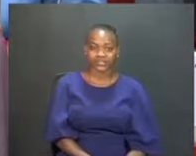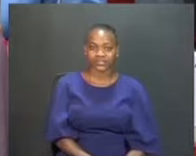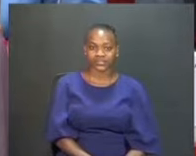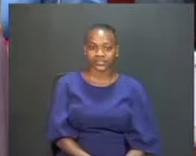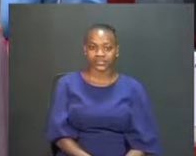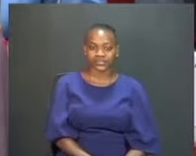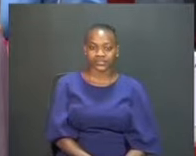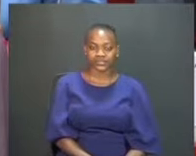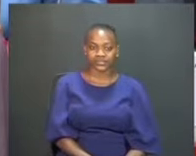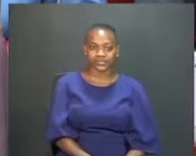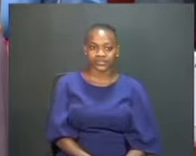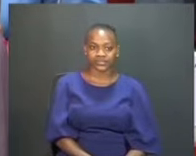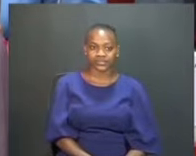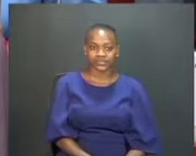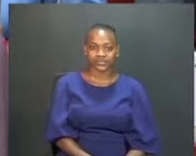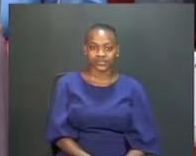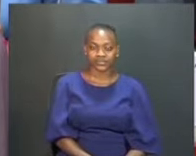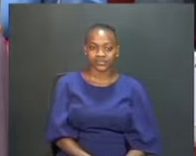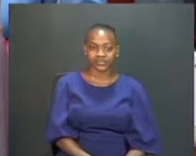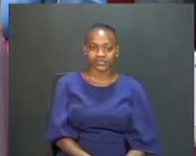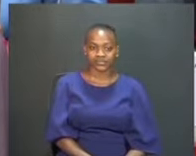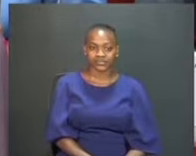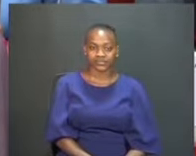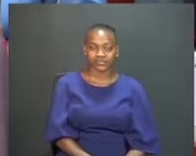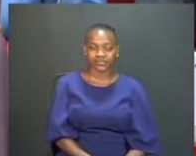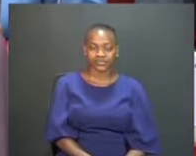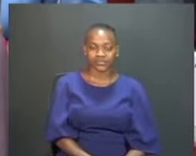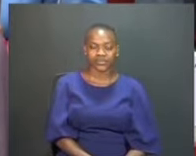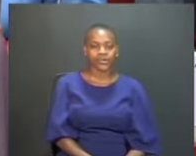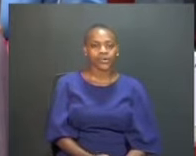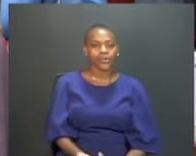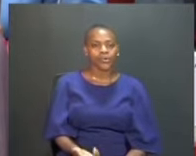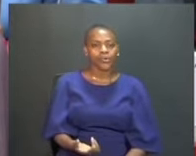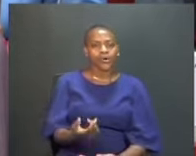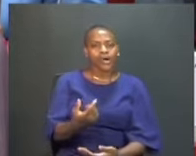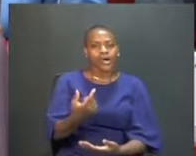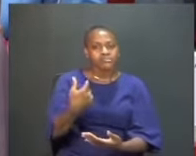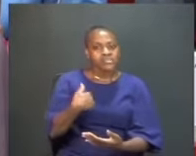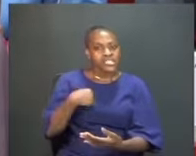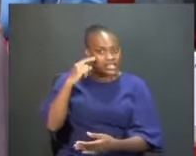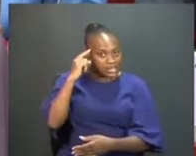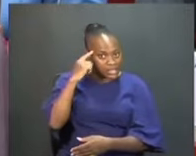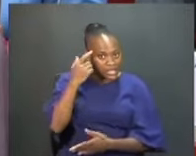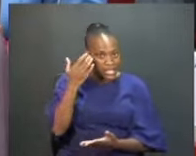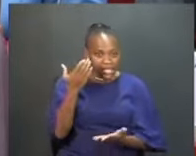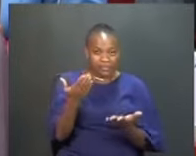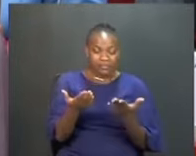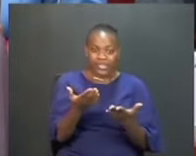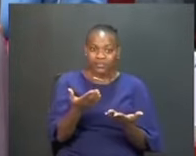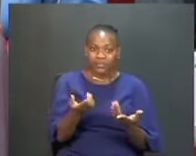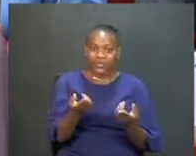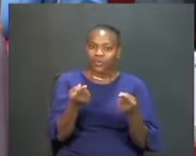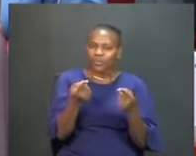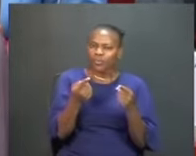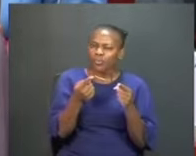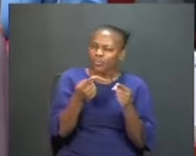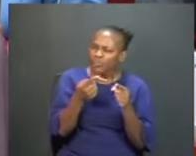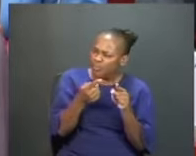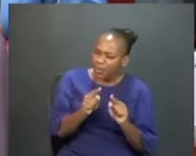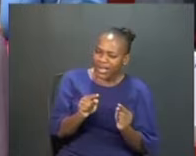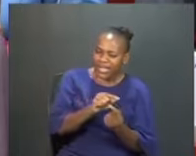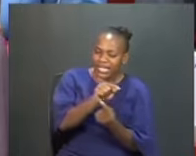Mr. Speaker, what I thought he would be asking you to interpret, at what stage will we say that